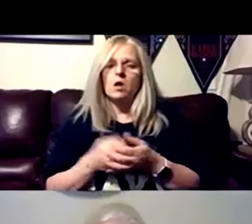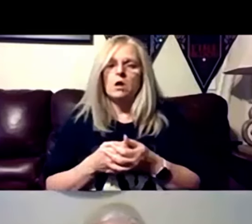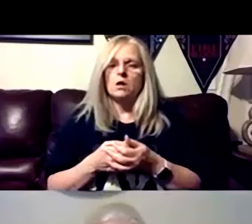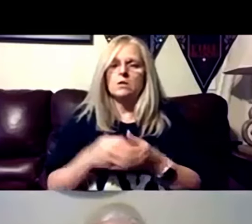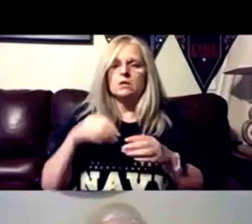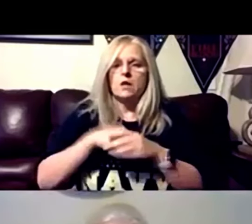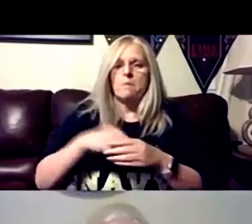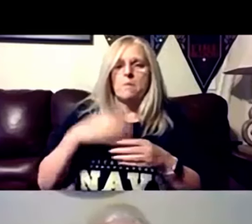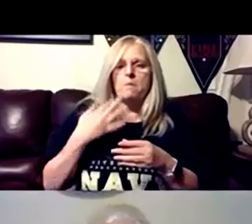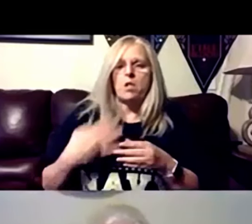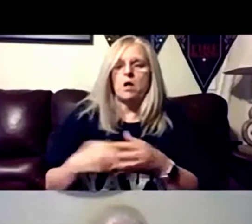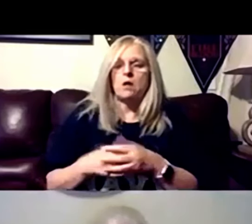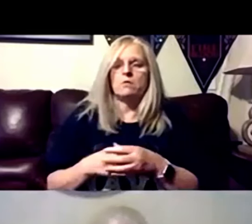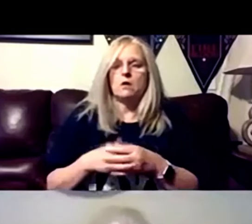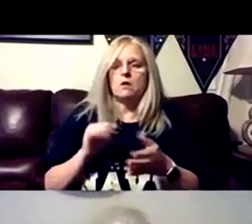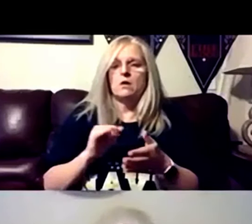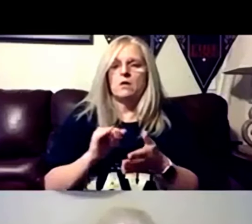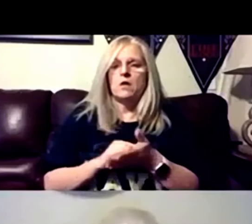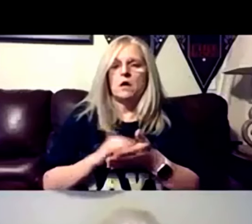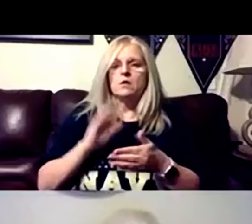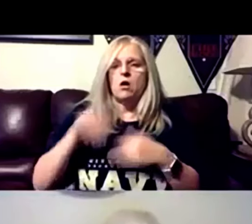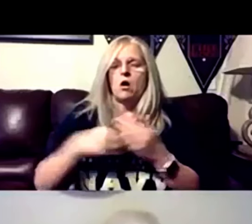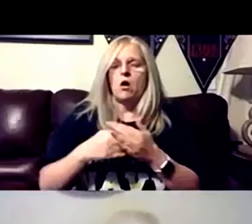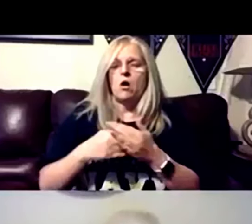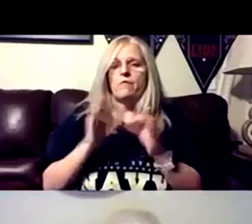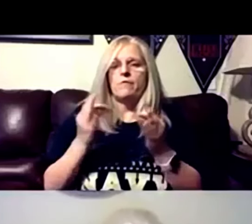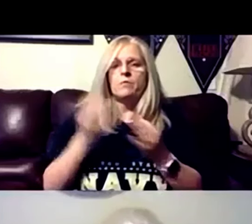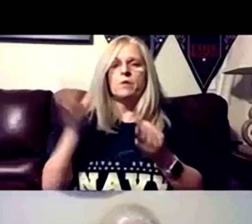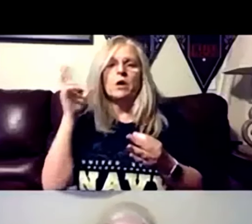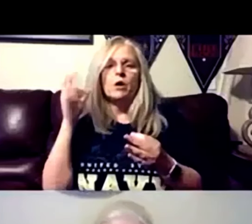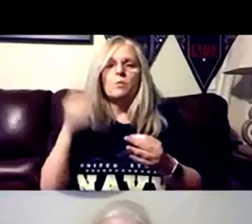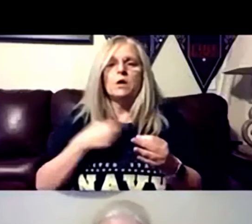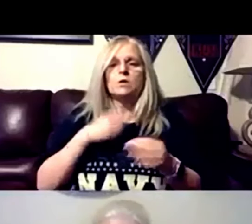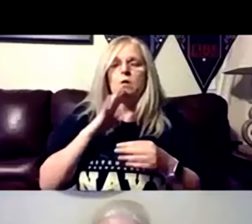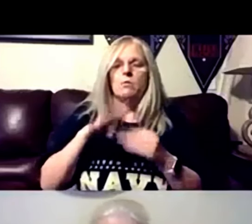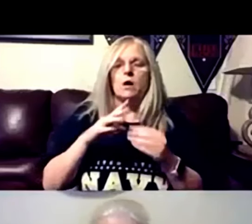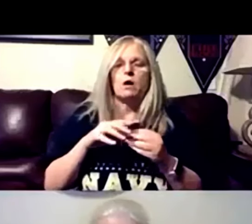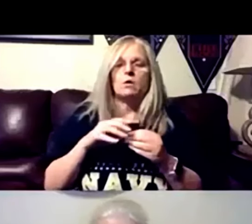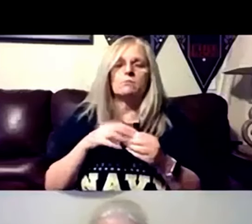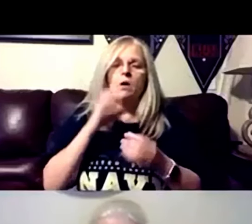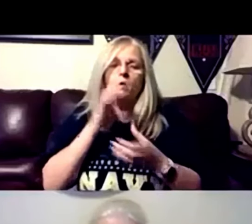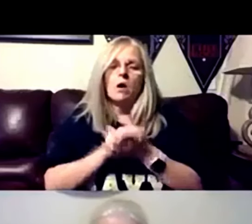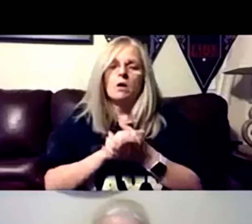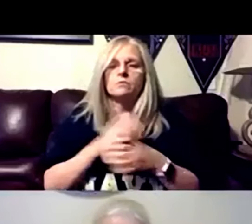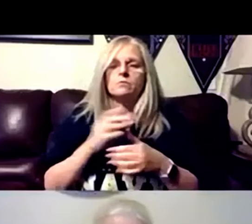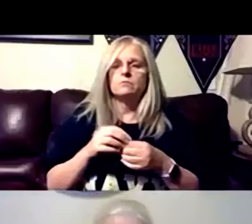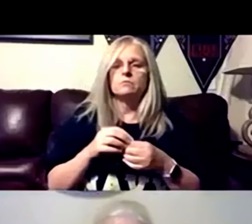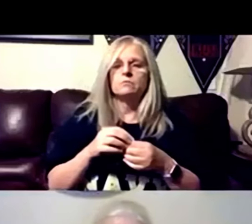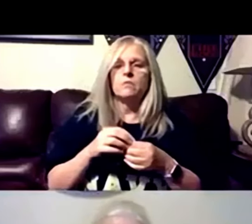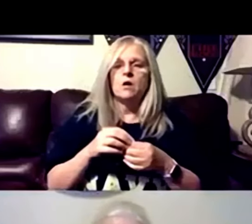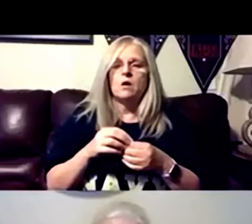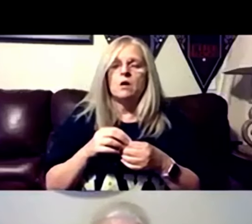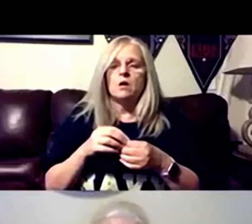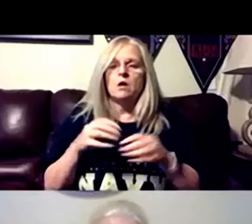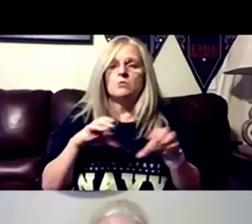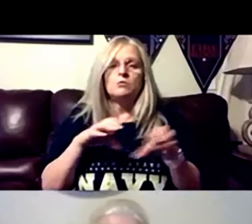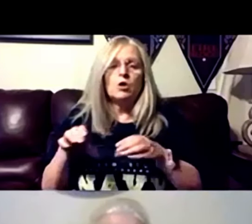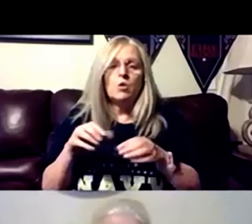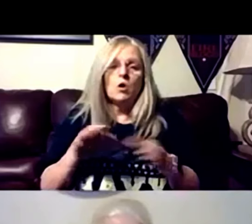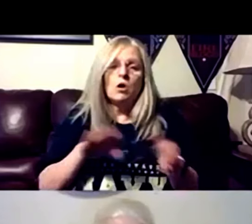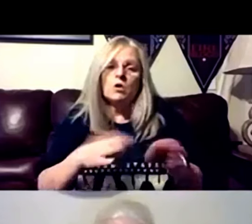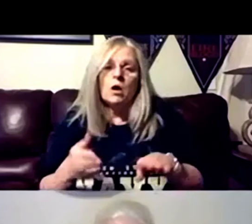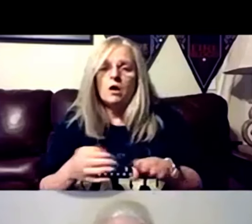blood. This is all my family hear me talk about, my kids, my wife. You know, I am sold on do it or die. And this